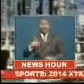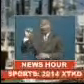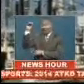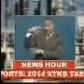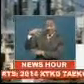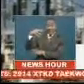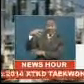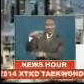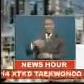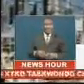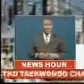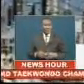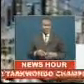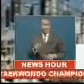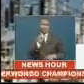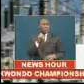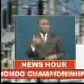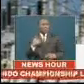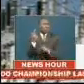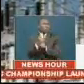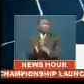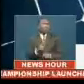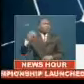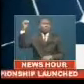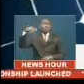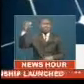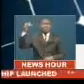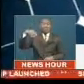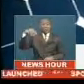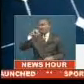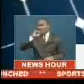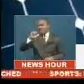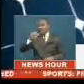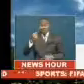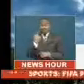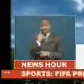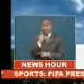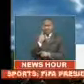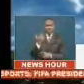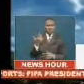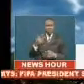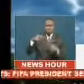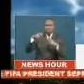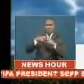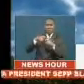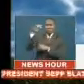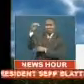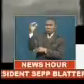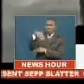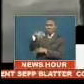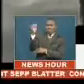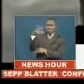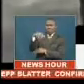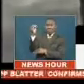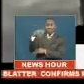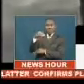access to grid electricity do not have it on a regular basis. The recent energy crisis that hit the country renewed calls for